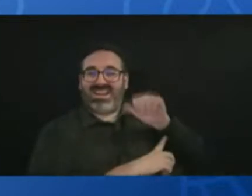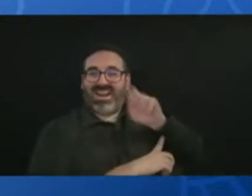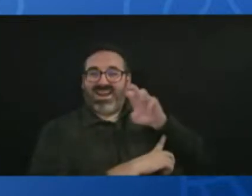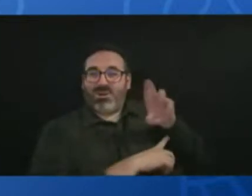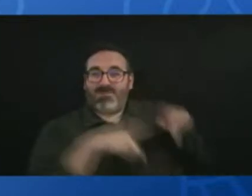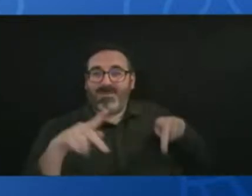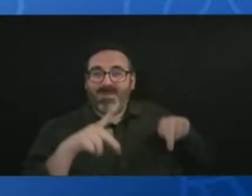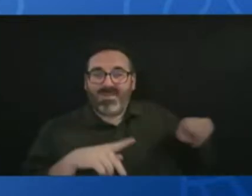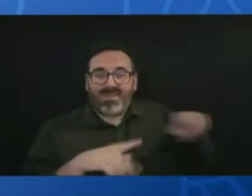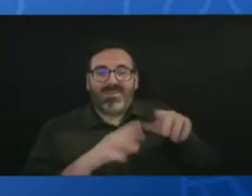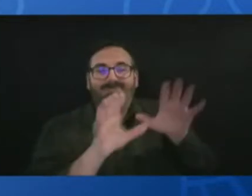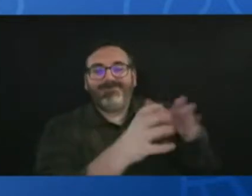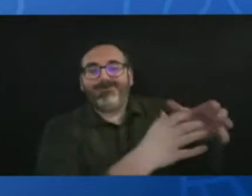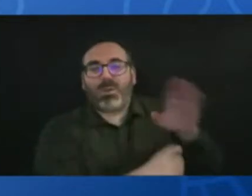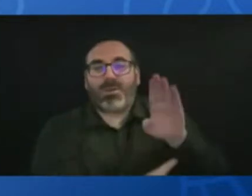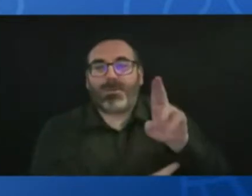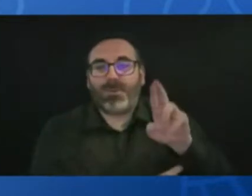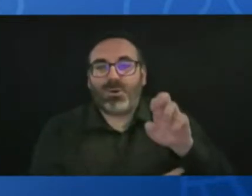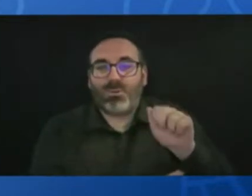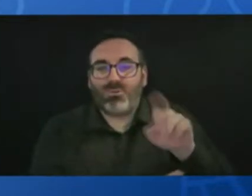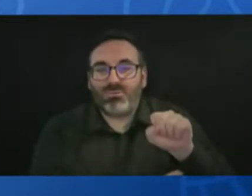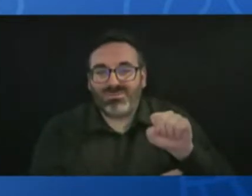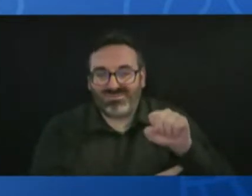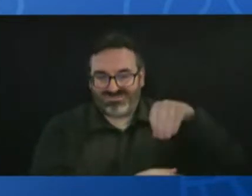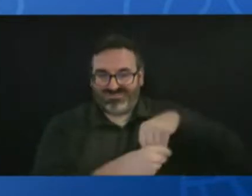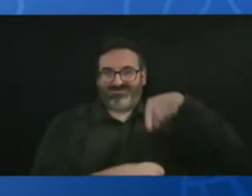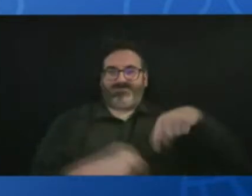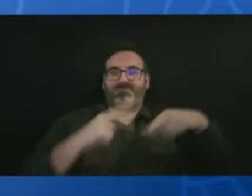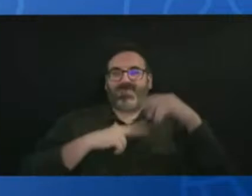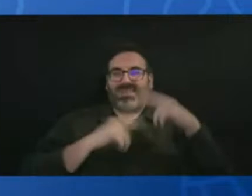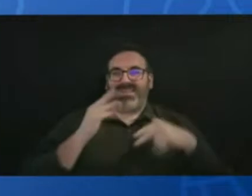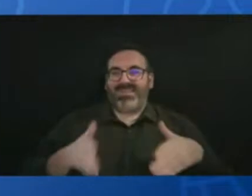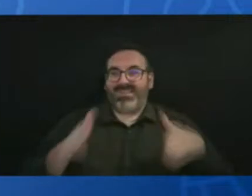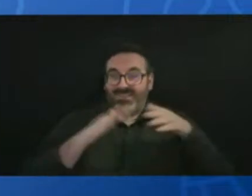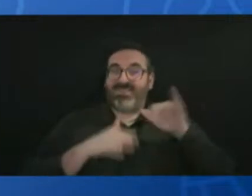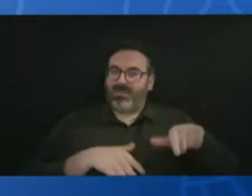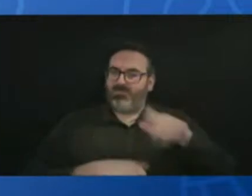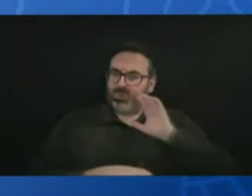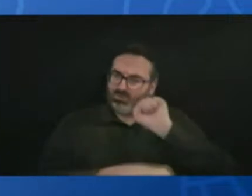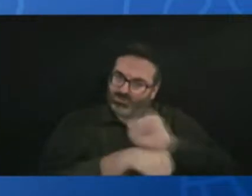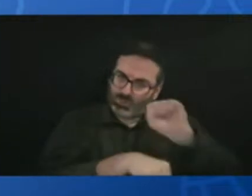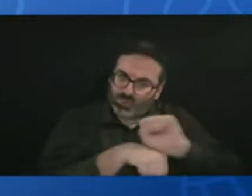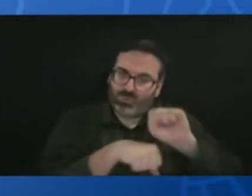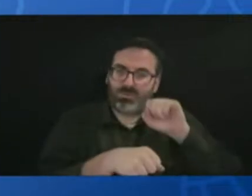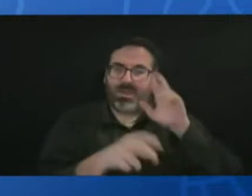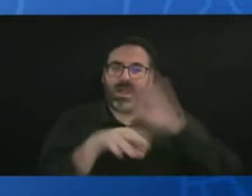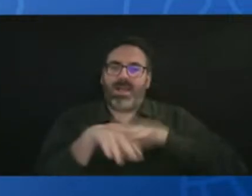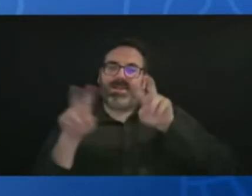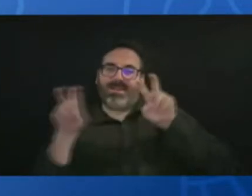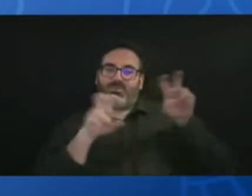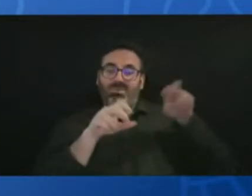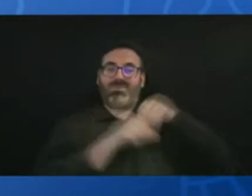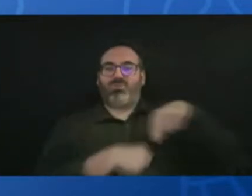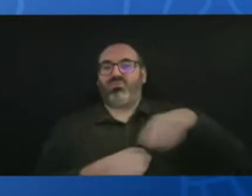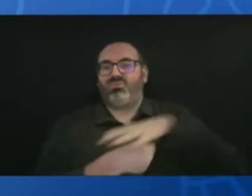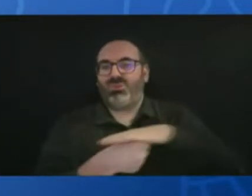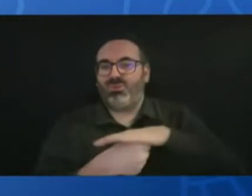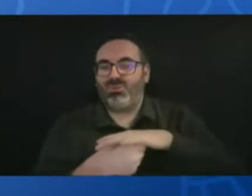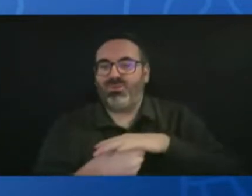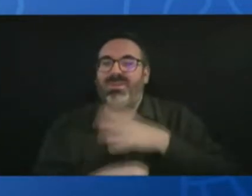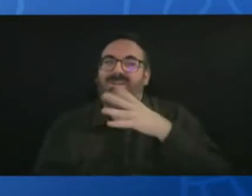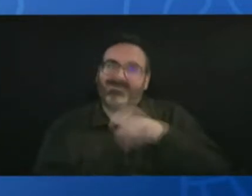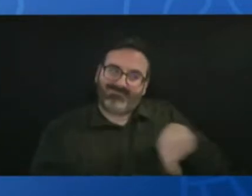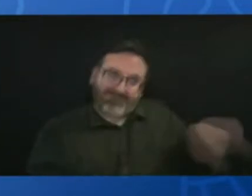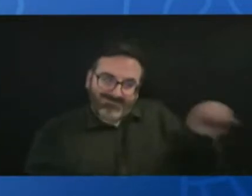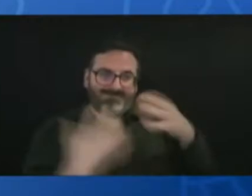in the regions, certainly the people who are voted in by the American people. And it is every day, maybe